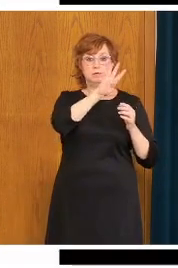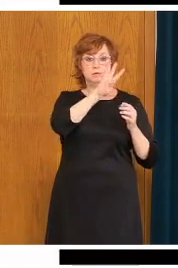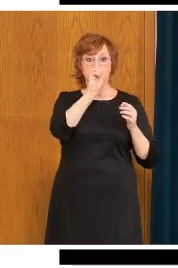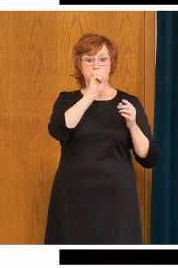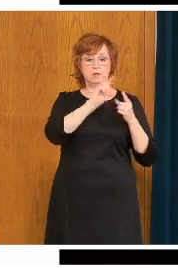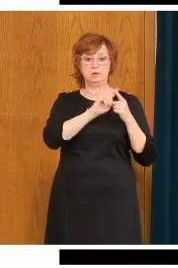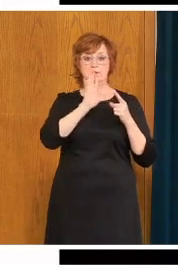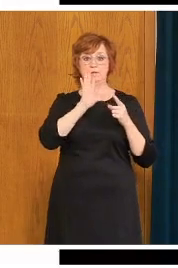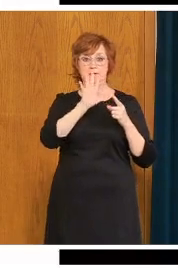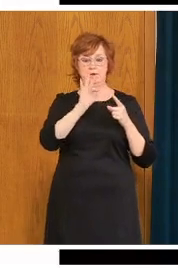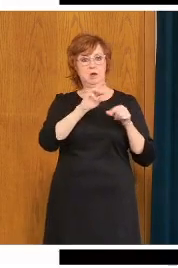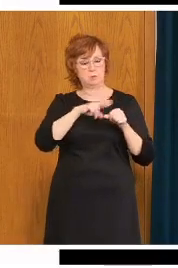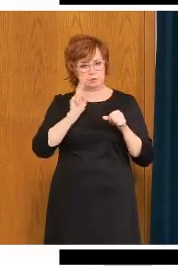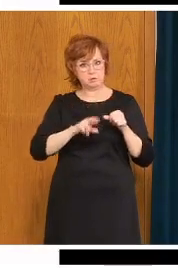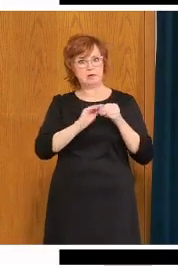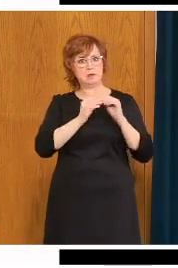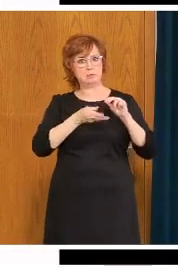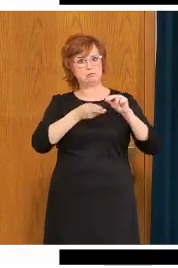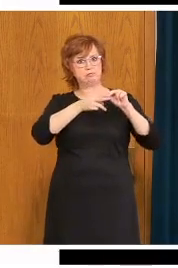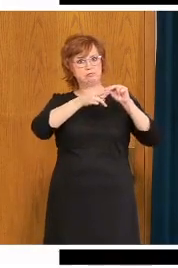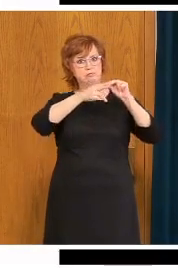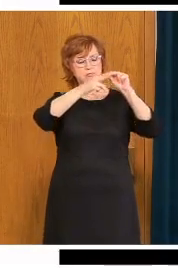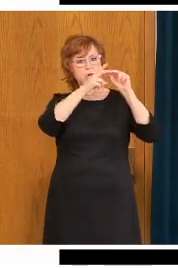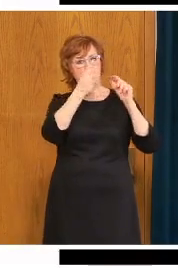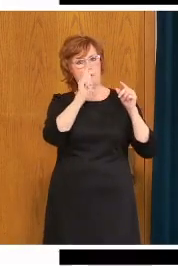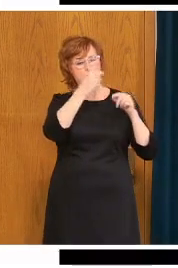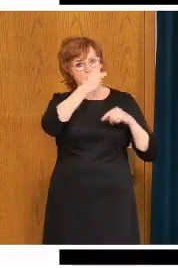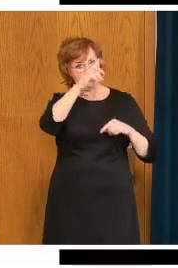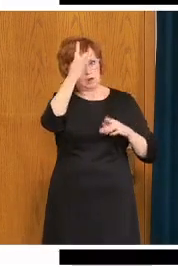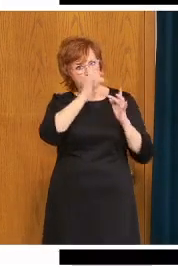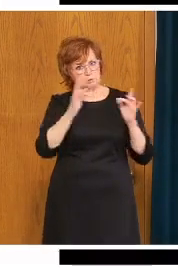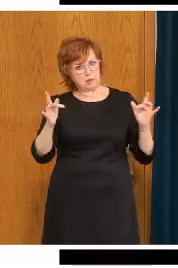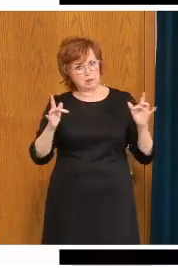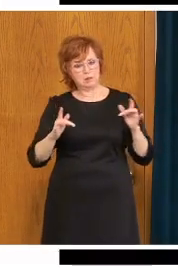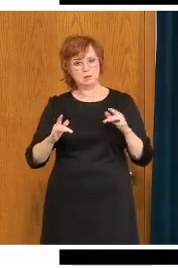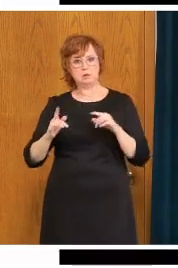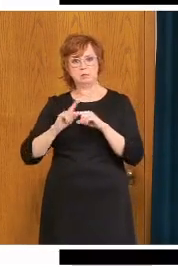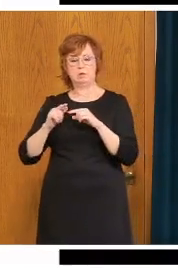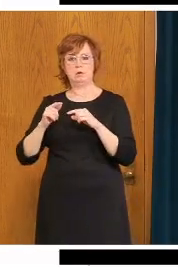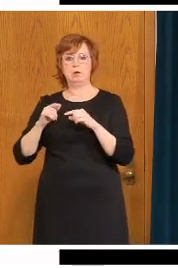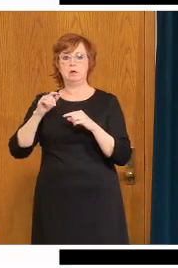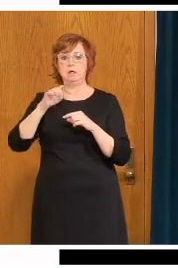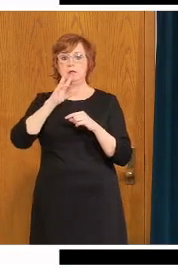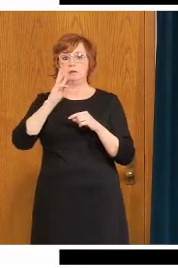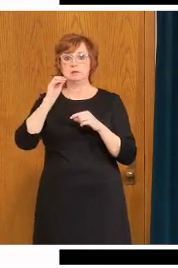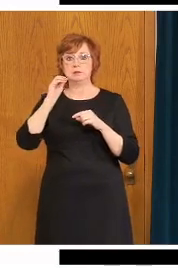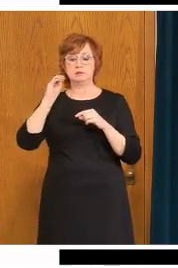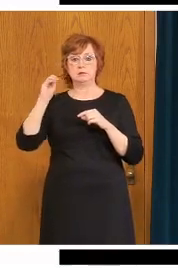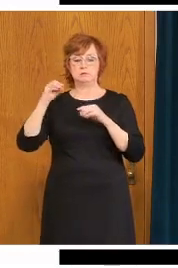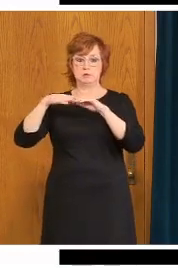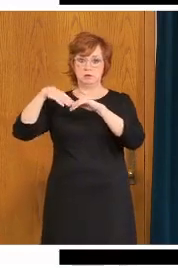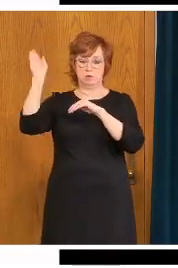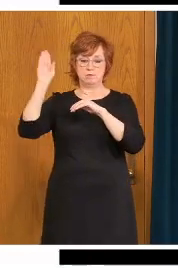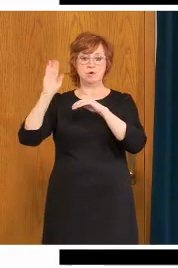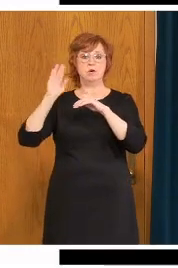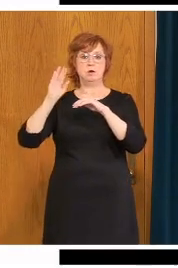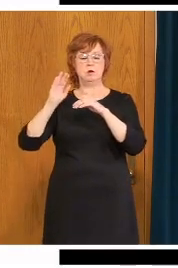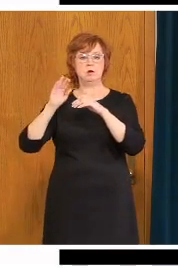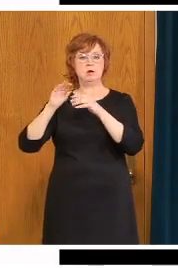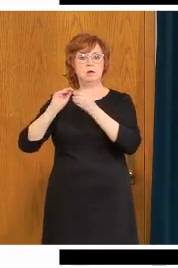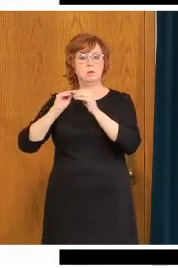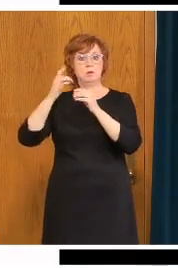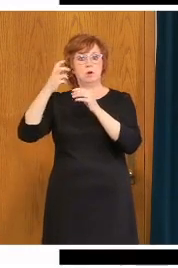now. And deaths, fortunately, have come down dramatically in the over 60 age group, primarily due to vaccination. People who are